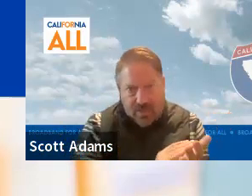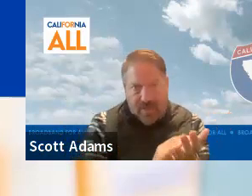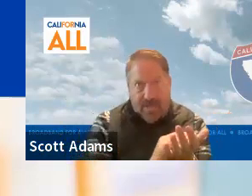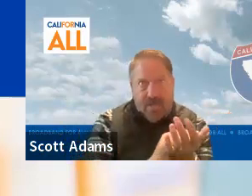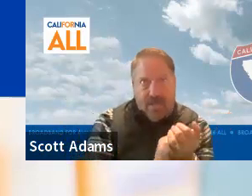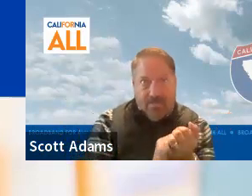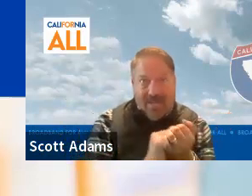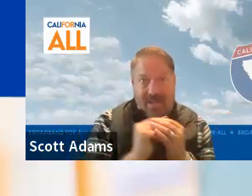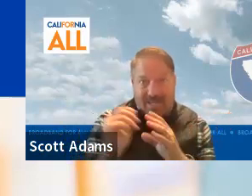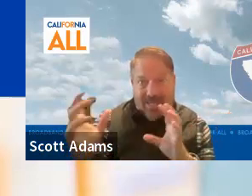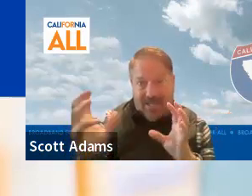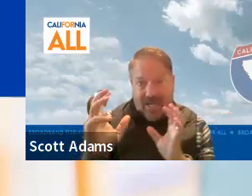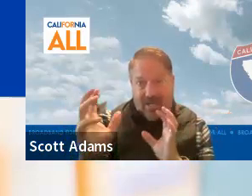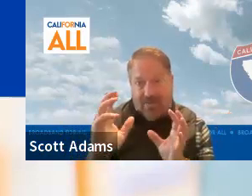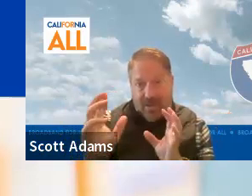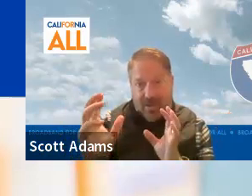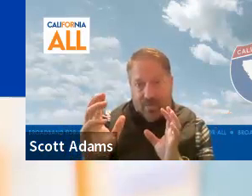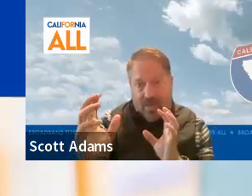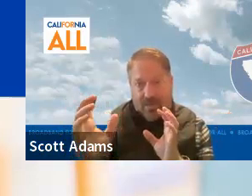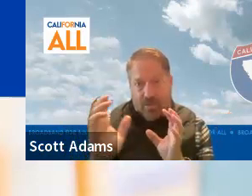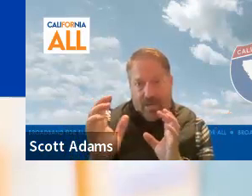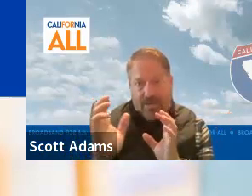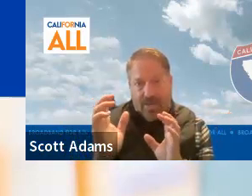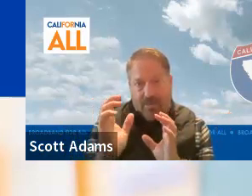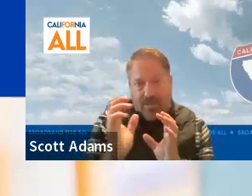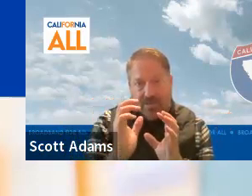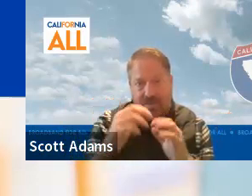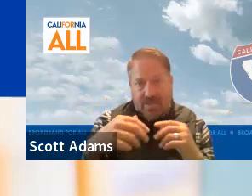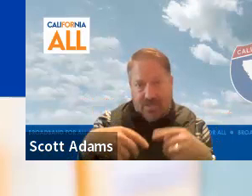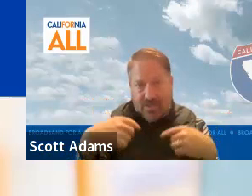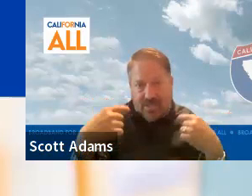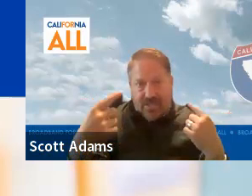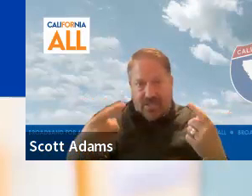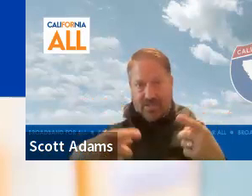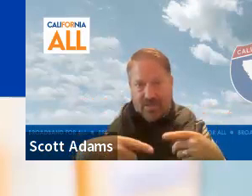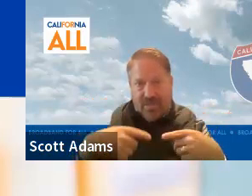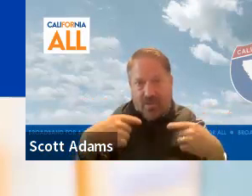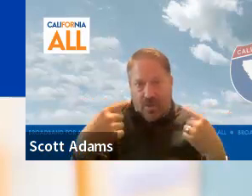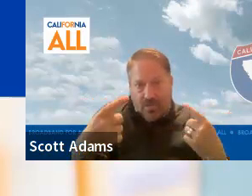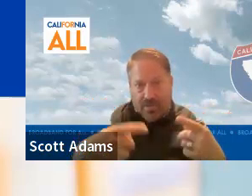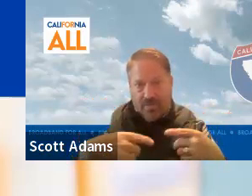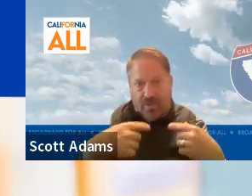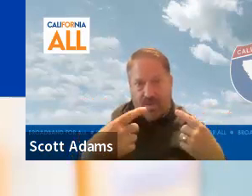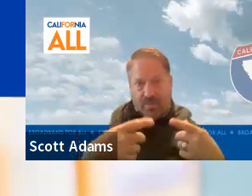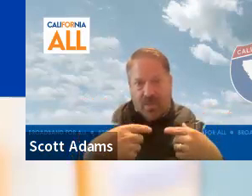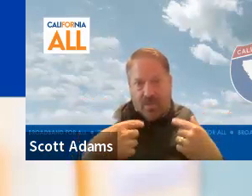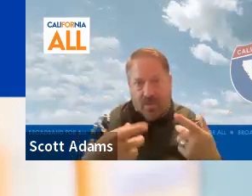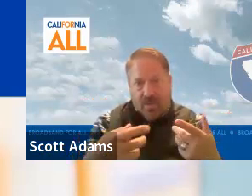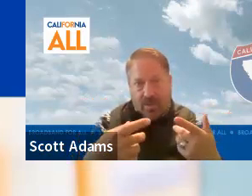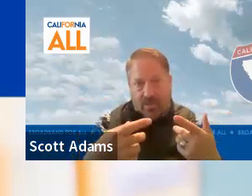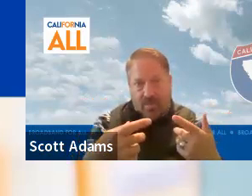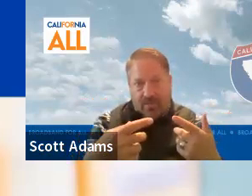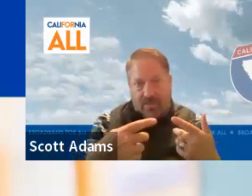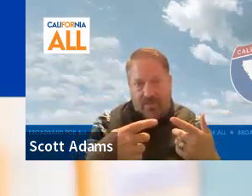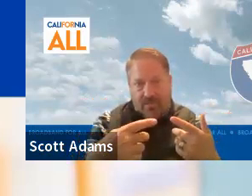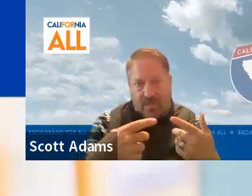households that may not need the kind of direct adoption assistant. They just need to be made aware of this program on